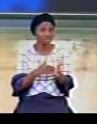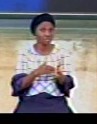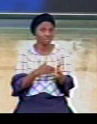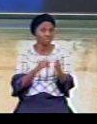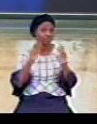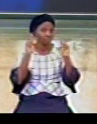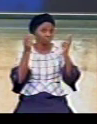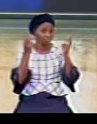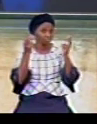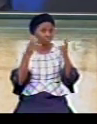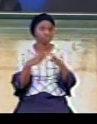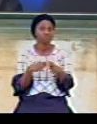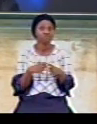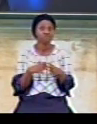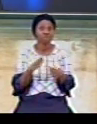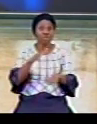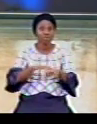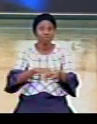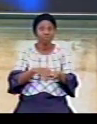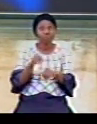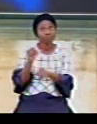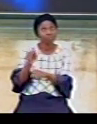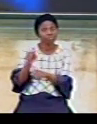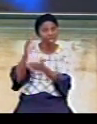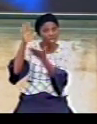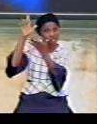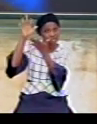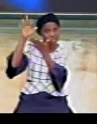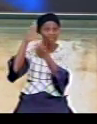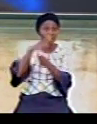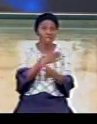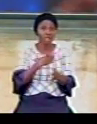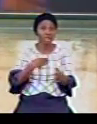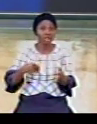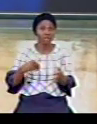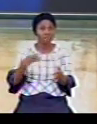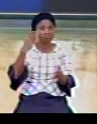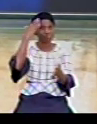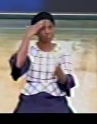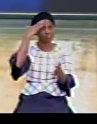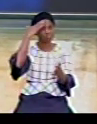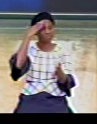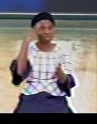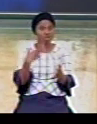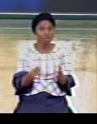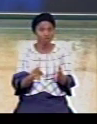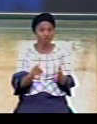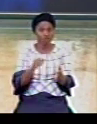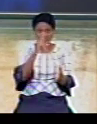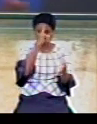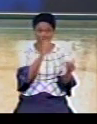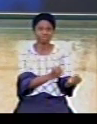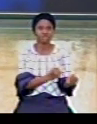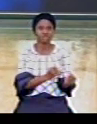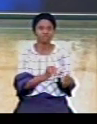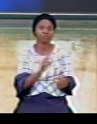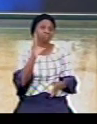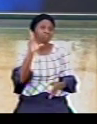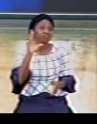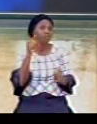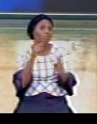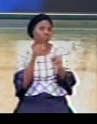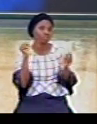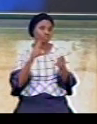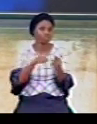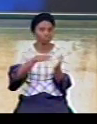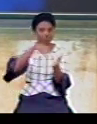speaking tonight on the expectation and the realization of faith. Three things we're looking at.